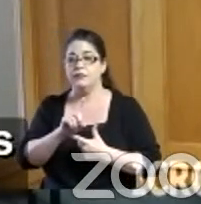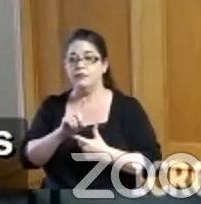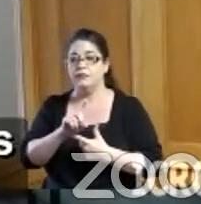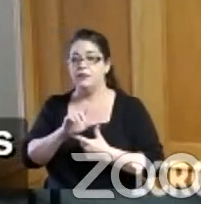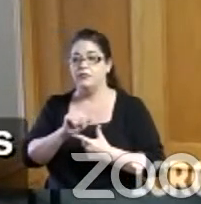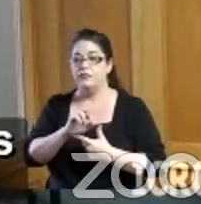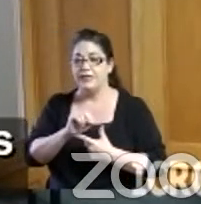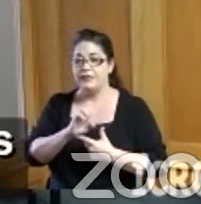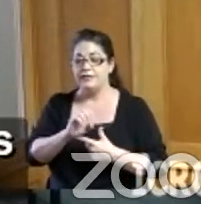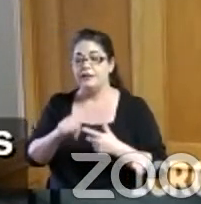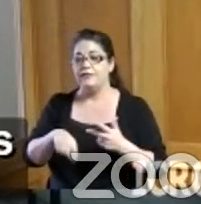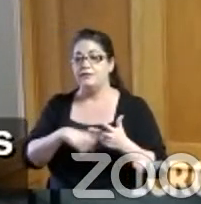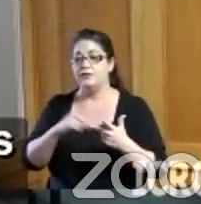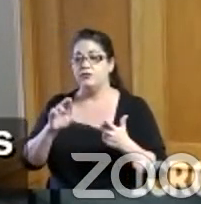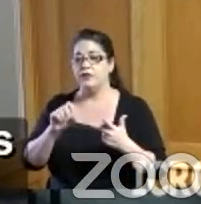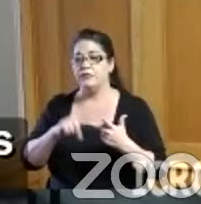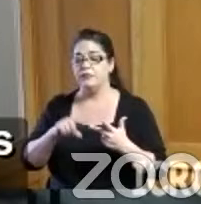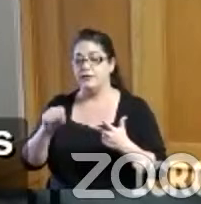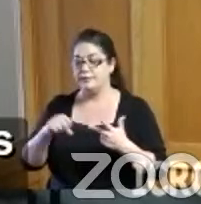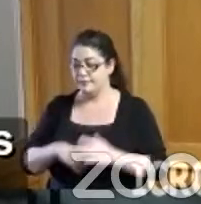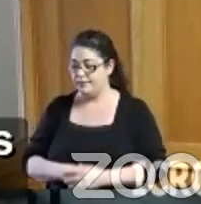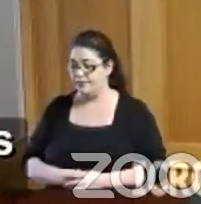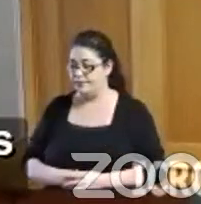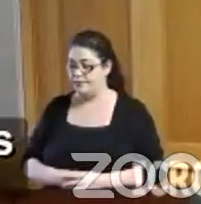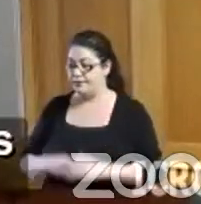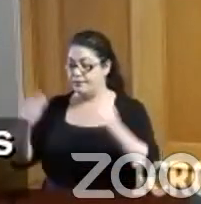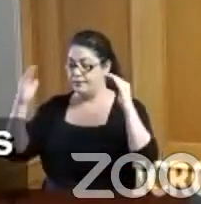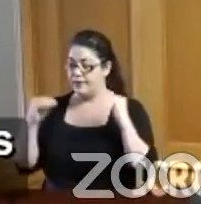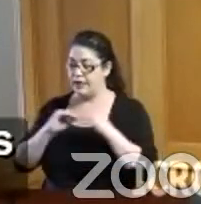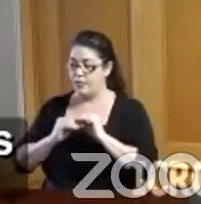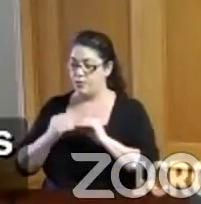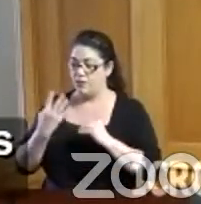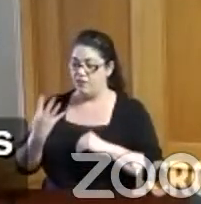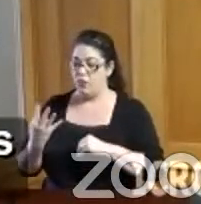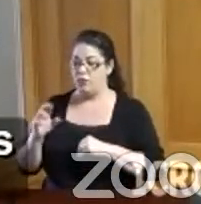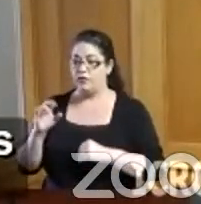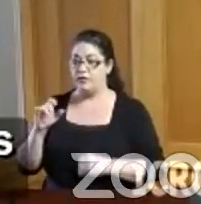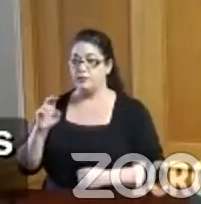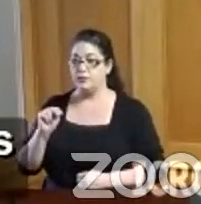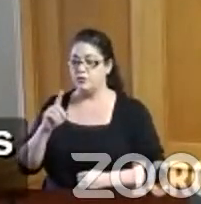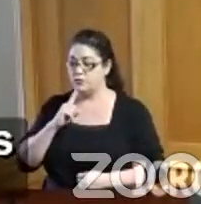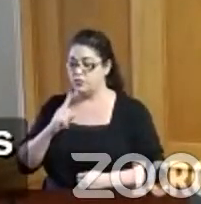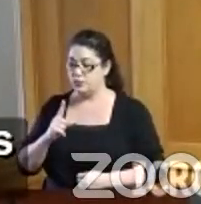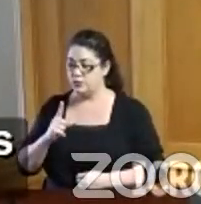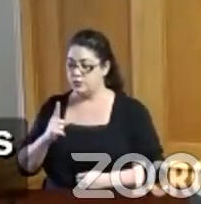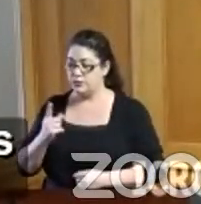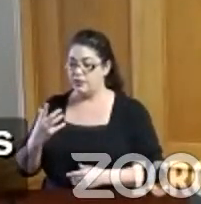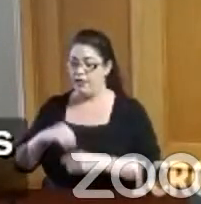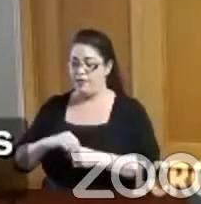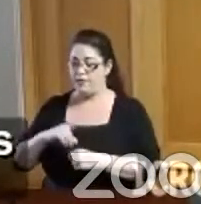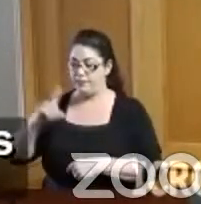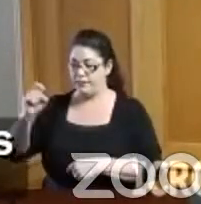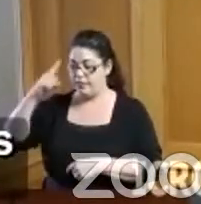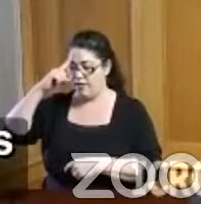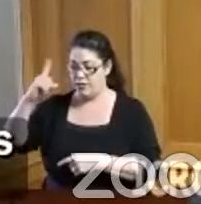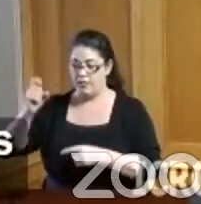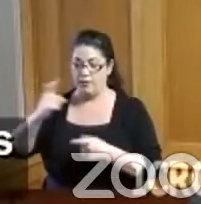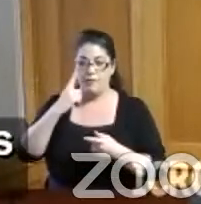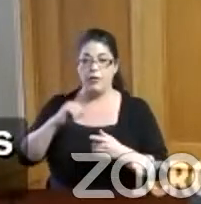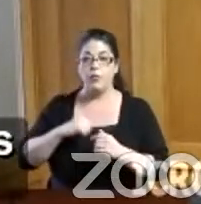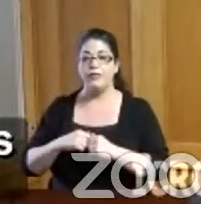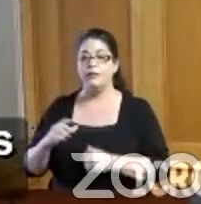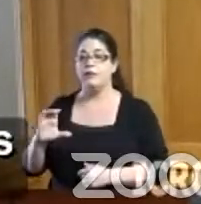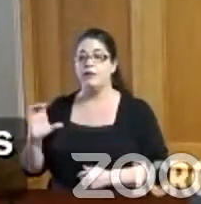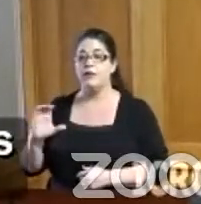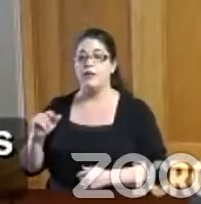Yes. Okay, item number 4 is a resolution entering into an intergovernmental agreement with Columbia